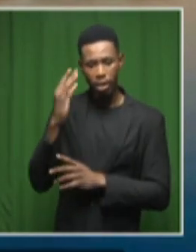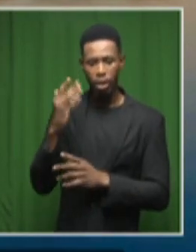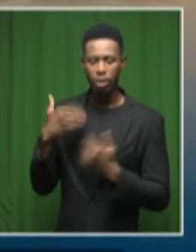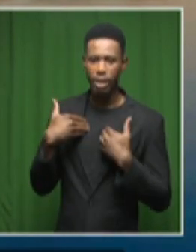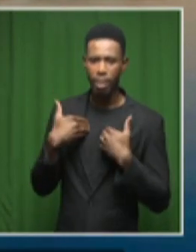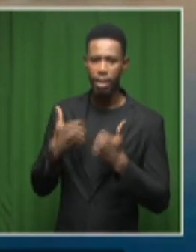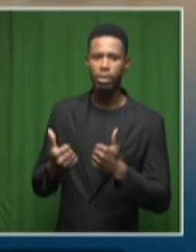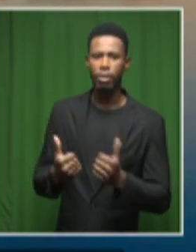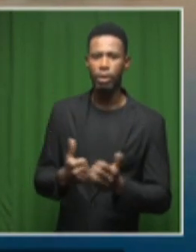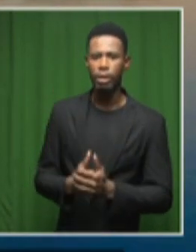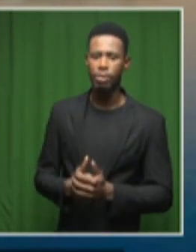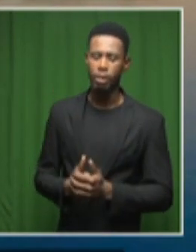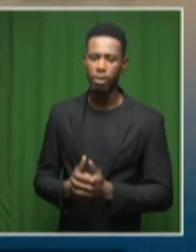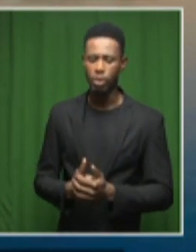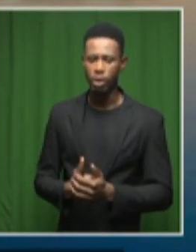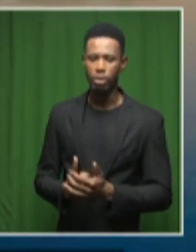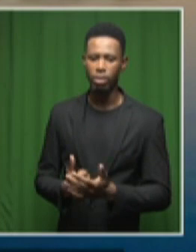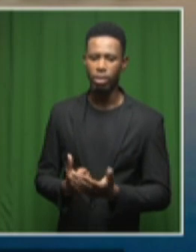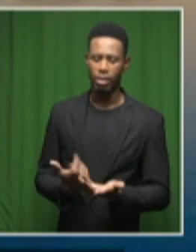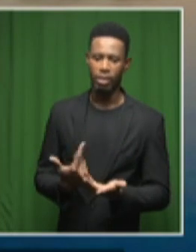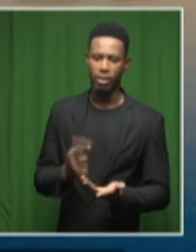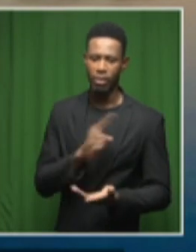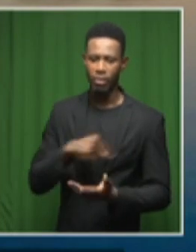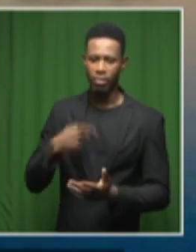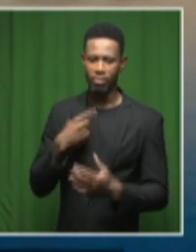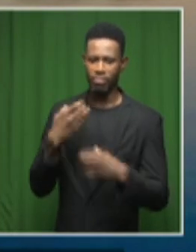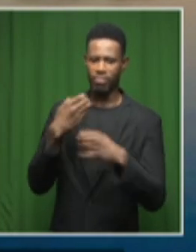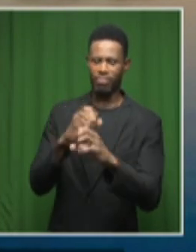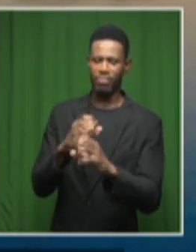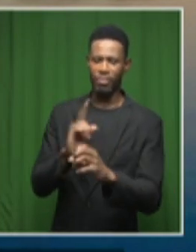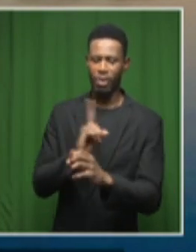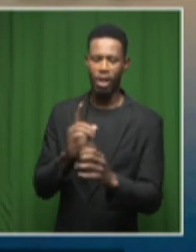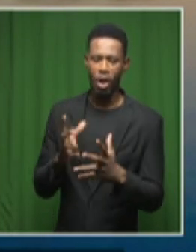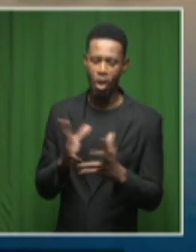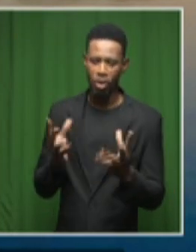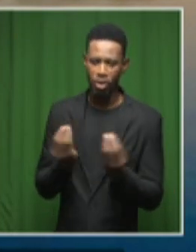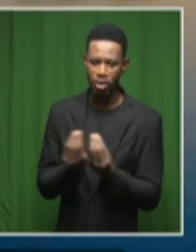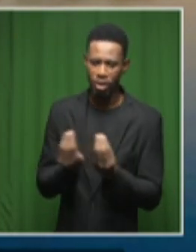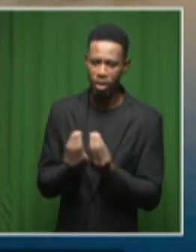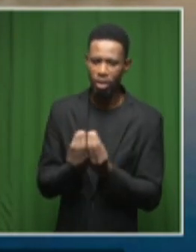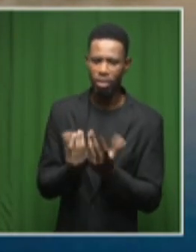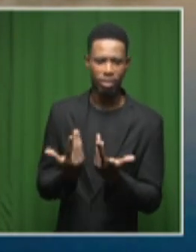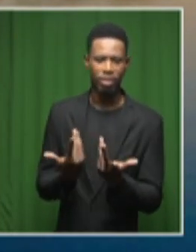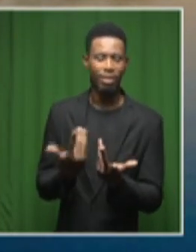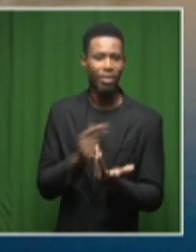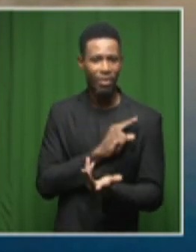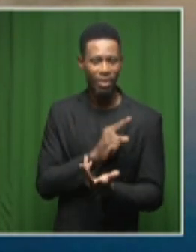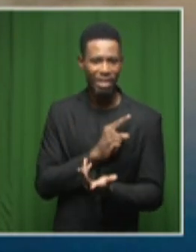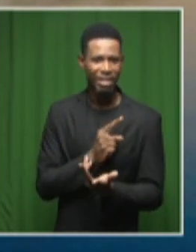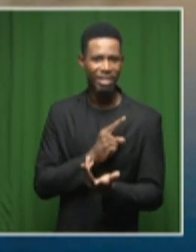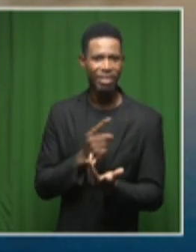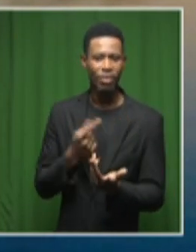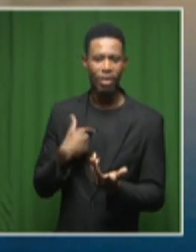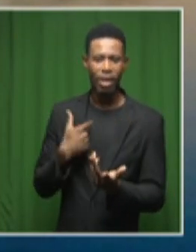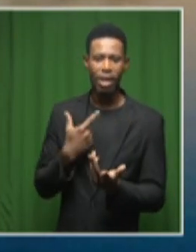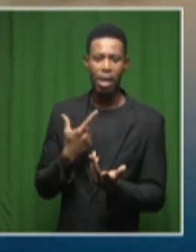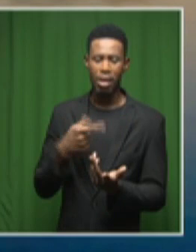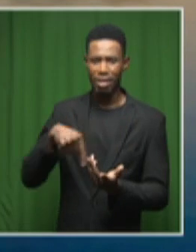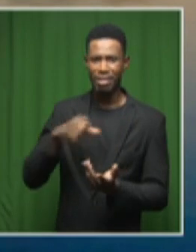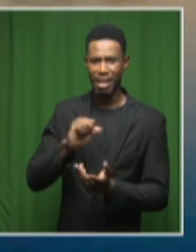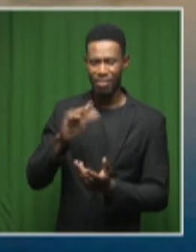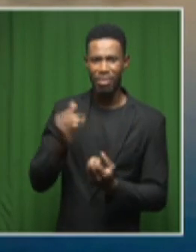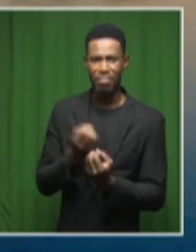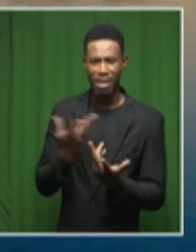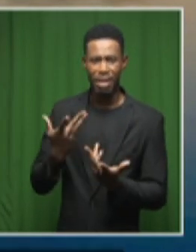and men's issues because we're dealing with quite a lot. I mean, you do know by now that we have one of the highest suicide male